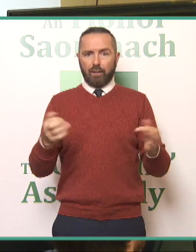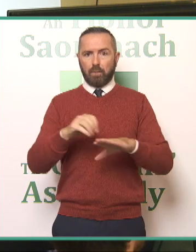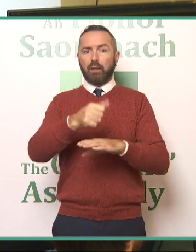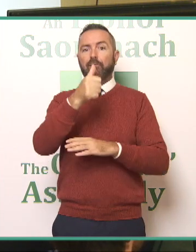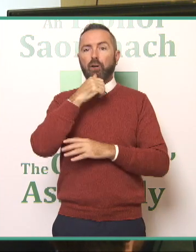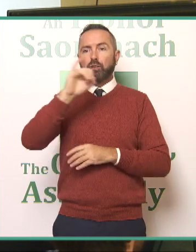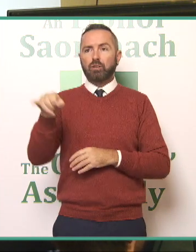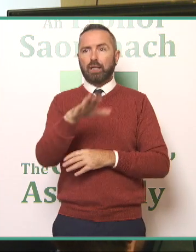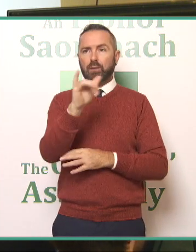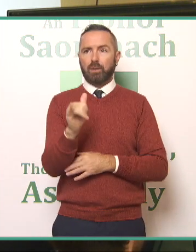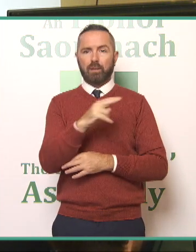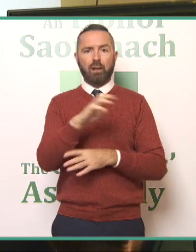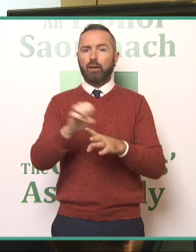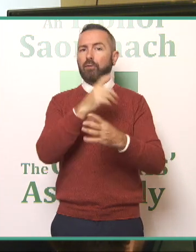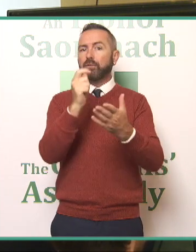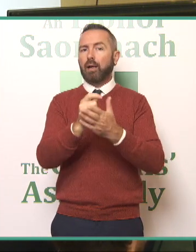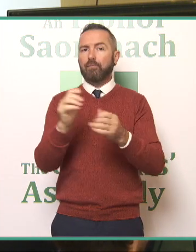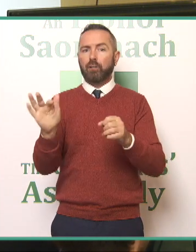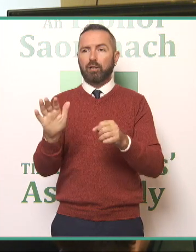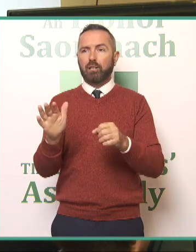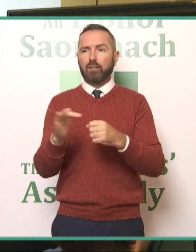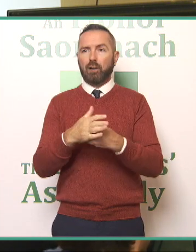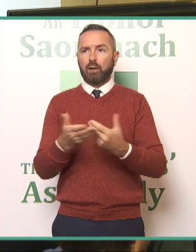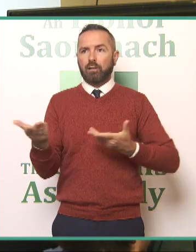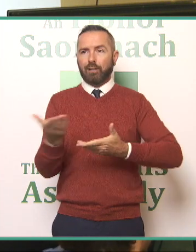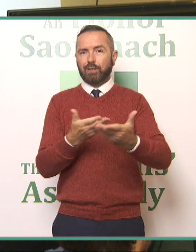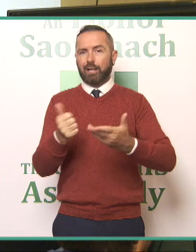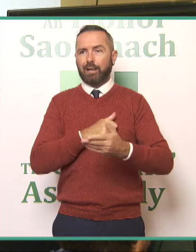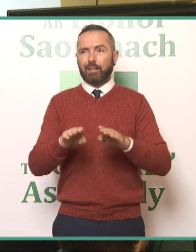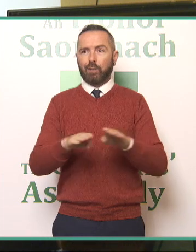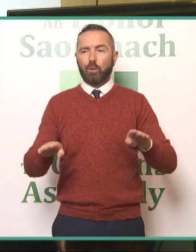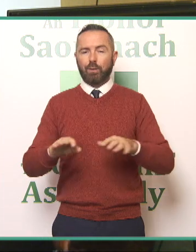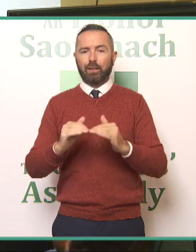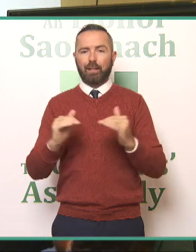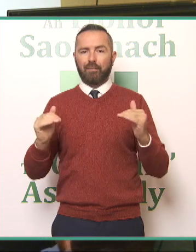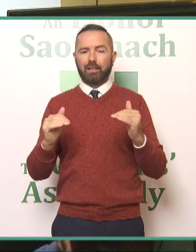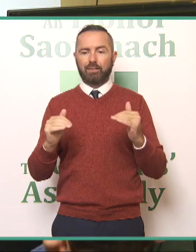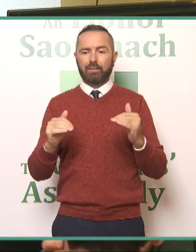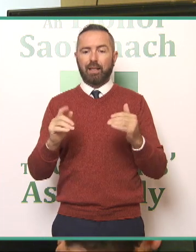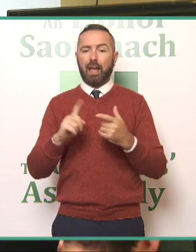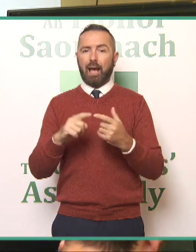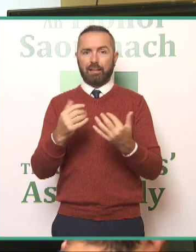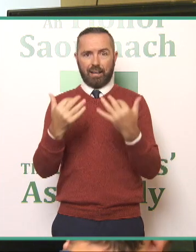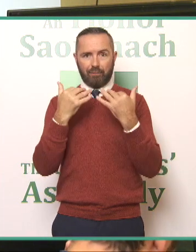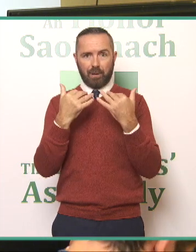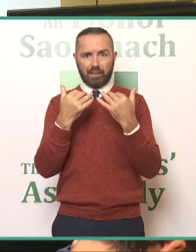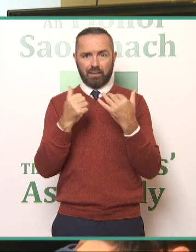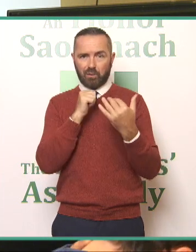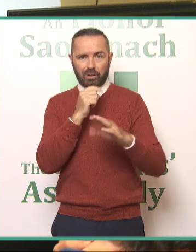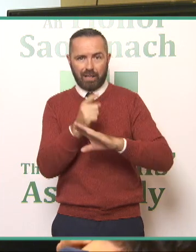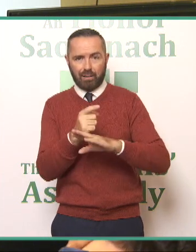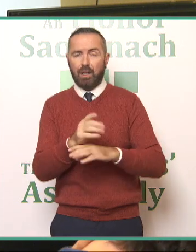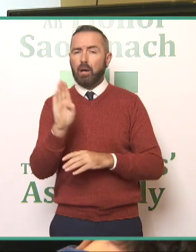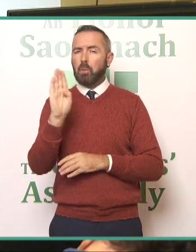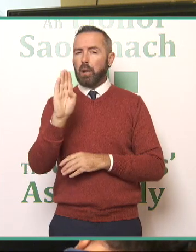There hasn't been time for sufficient consultation at local level, and there's been an information vacuum. Brendan is very frustrated